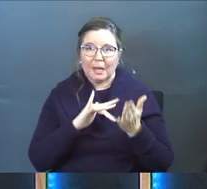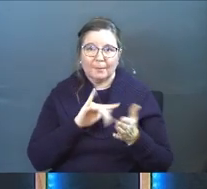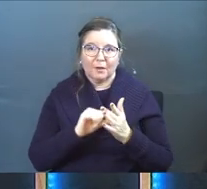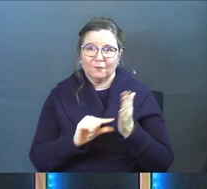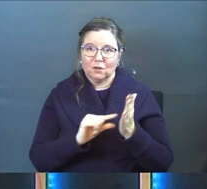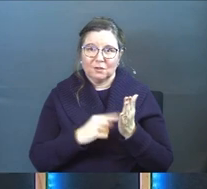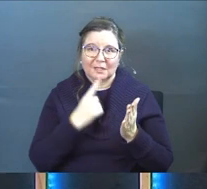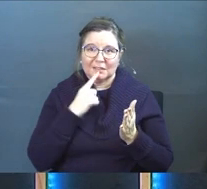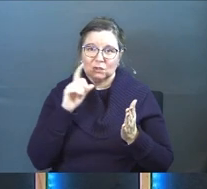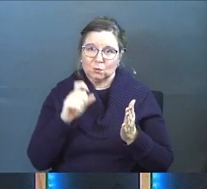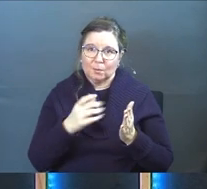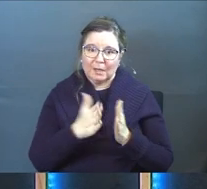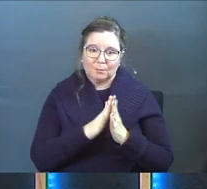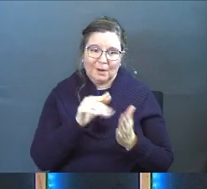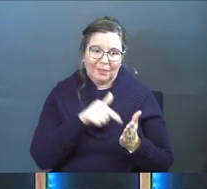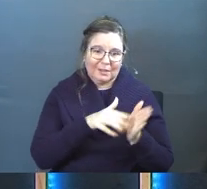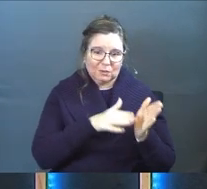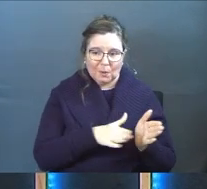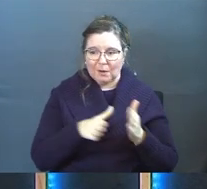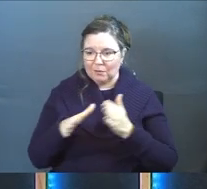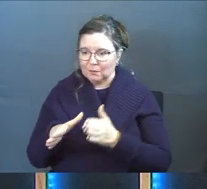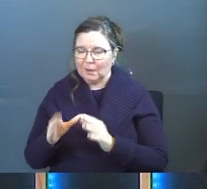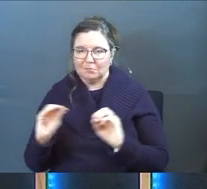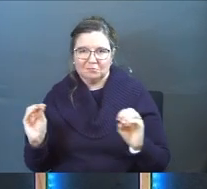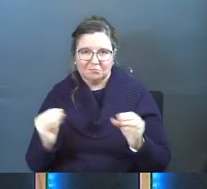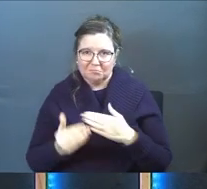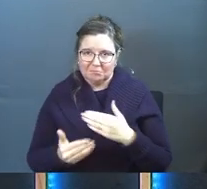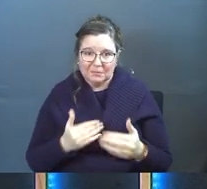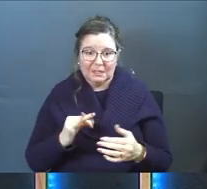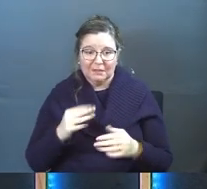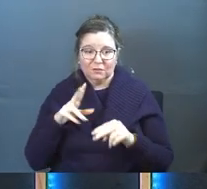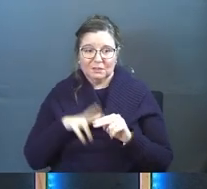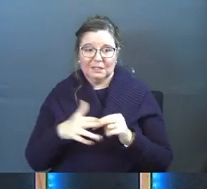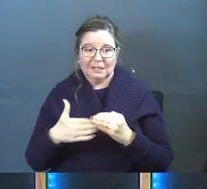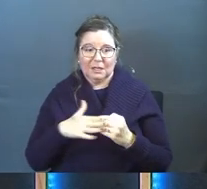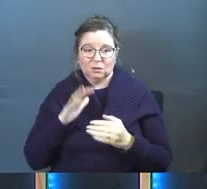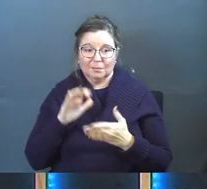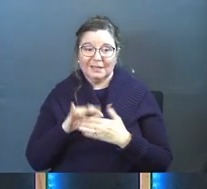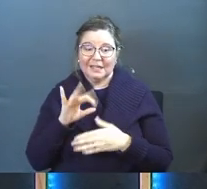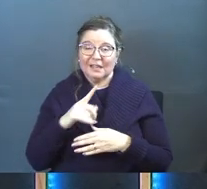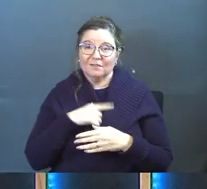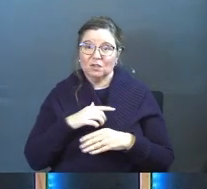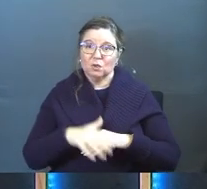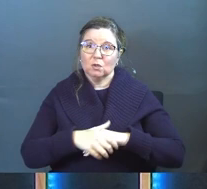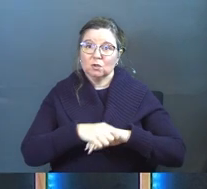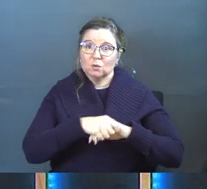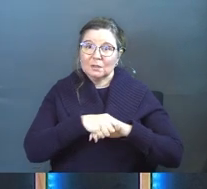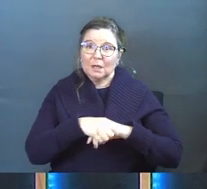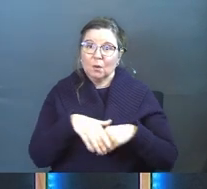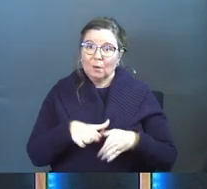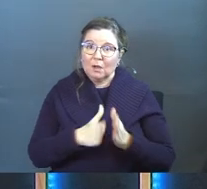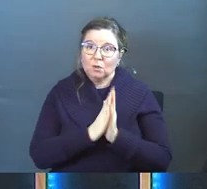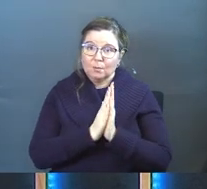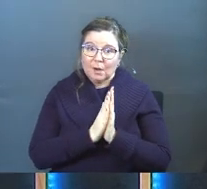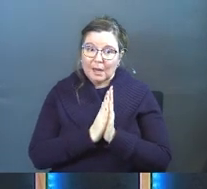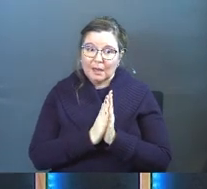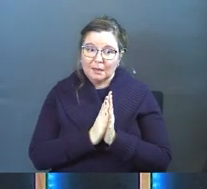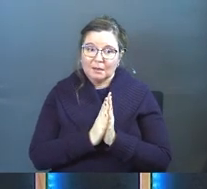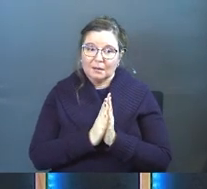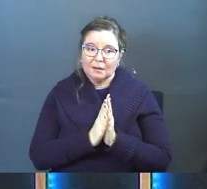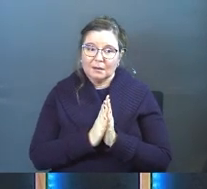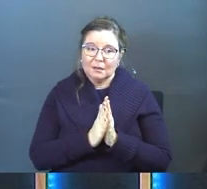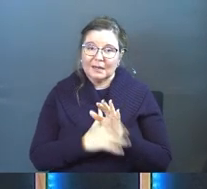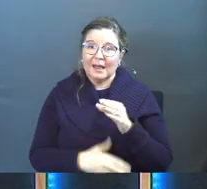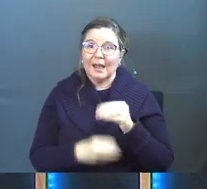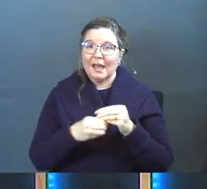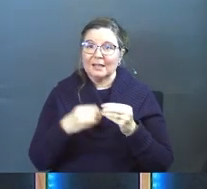verse that says one or the other. I would say if you're sitting next to your spouse, if you squeeze their hand while you pray,